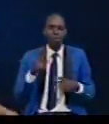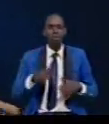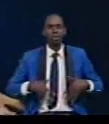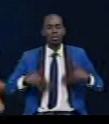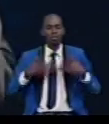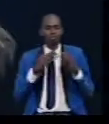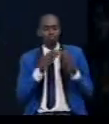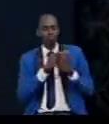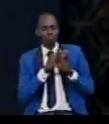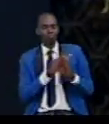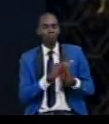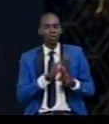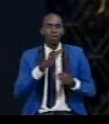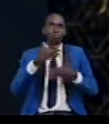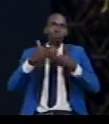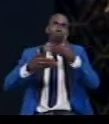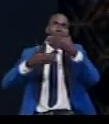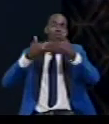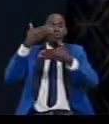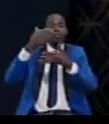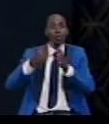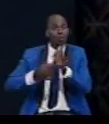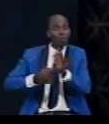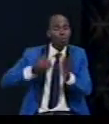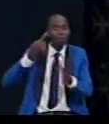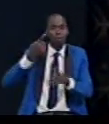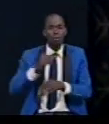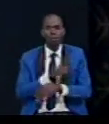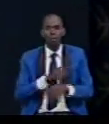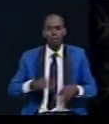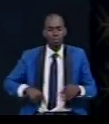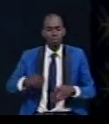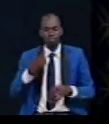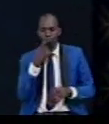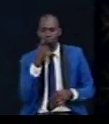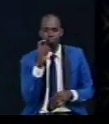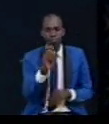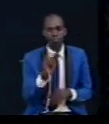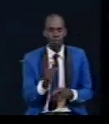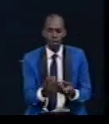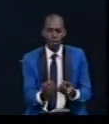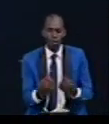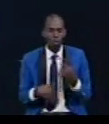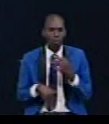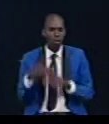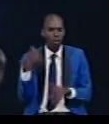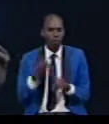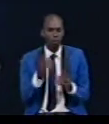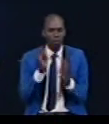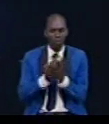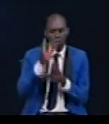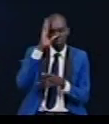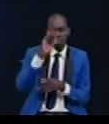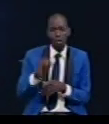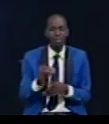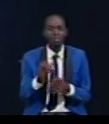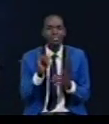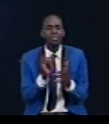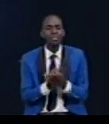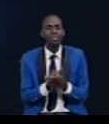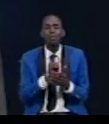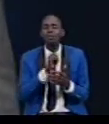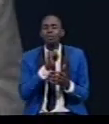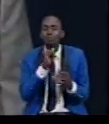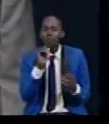your progress. Once the Lord says, come out of the man, thou unclean